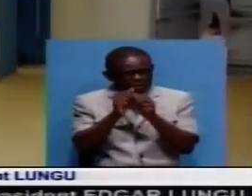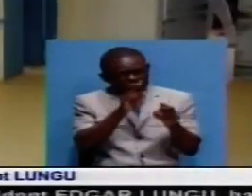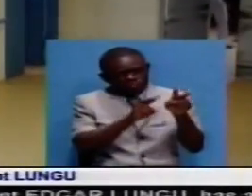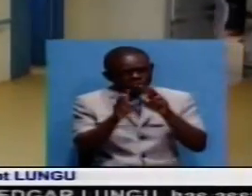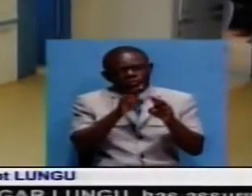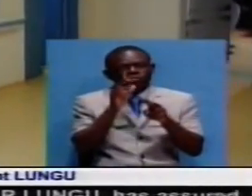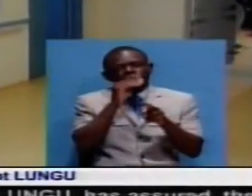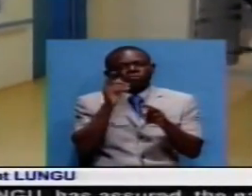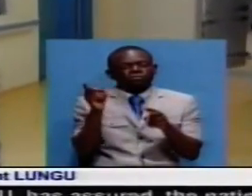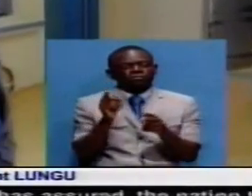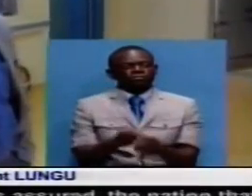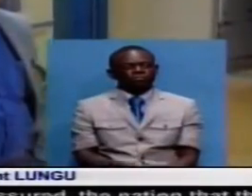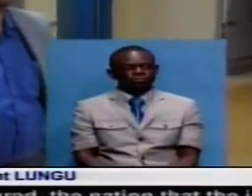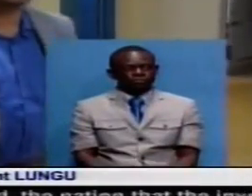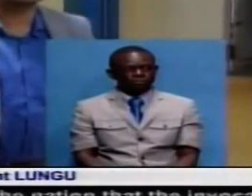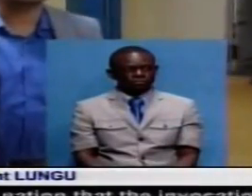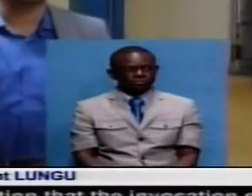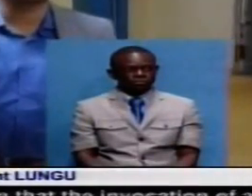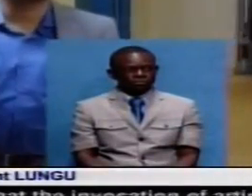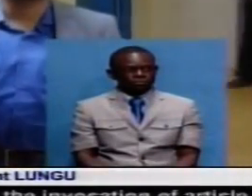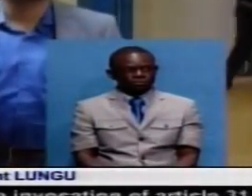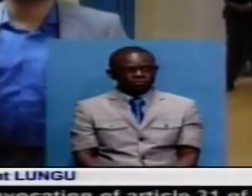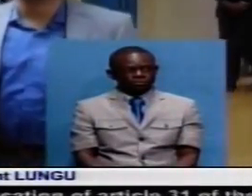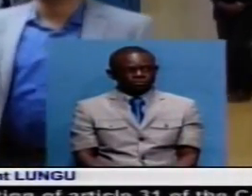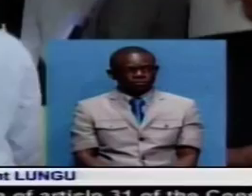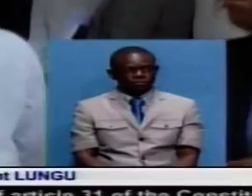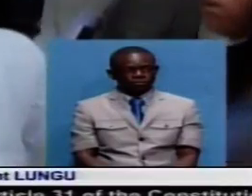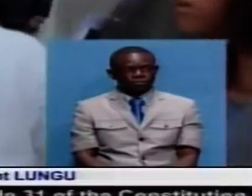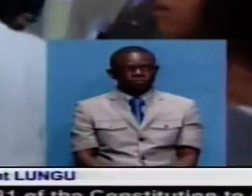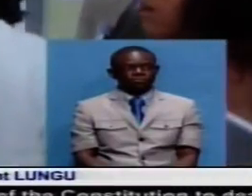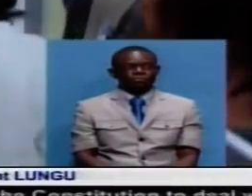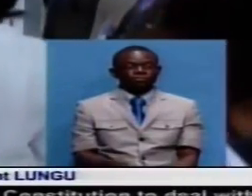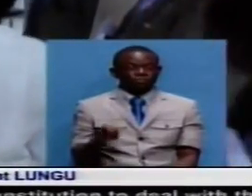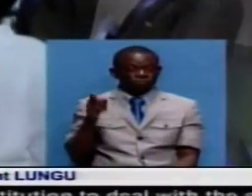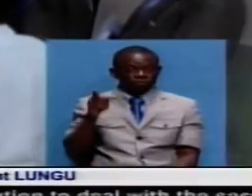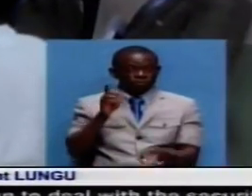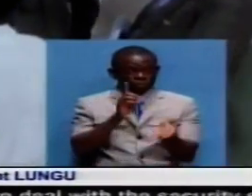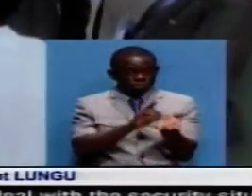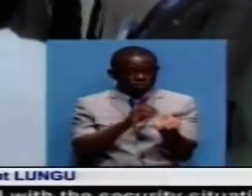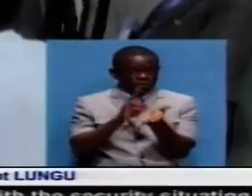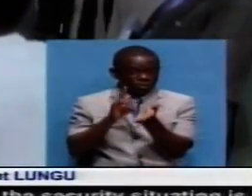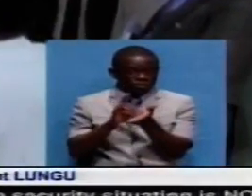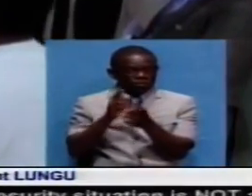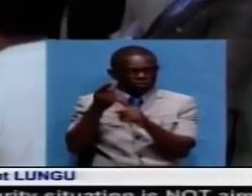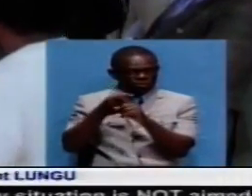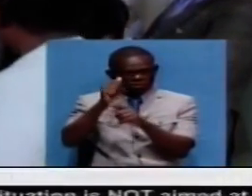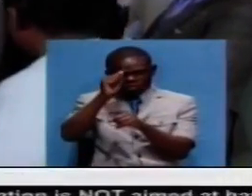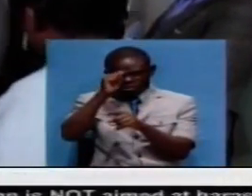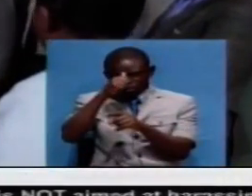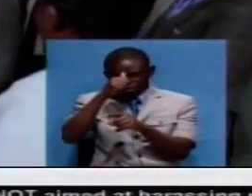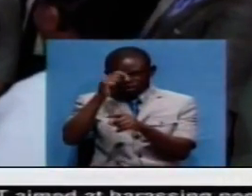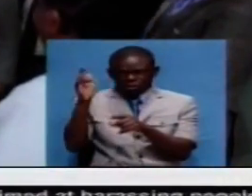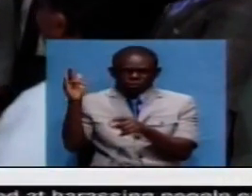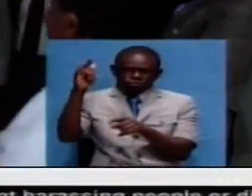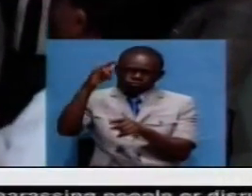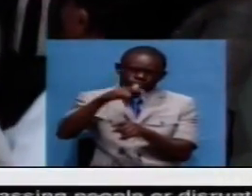They have taken keen interest in Zambia's health sector. This is a team of medical doctors from Yashoda hospitals in